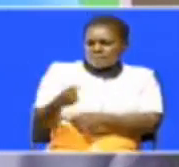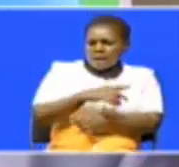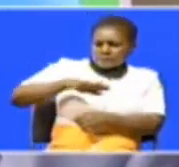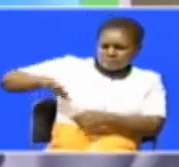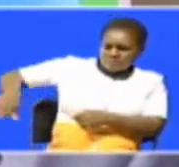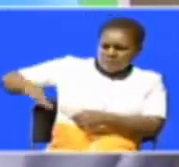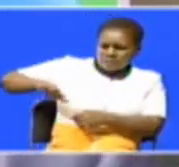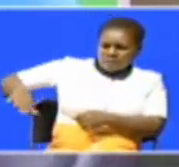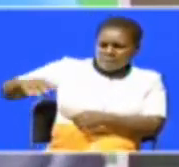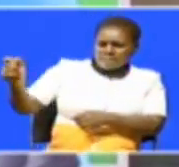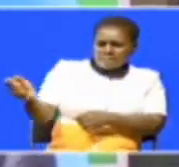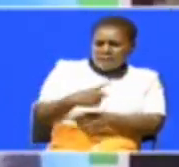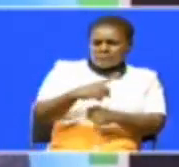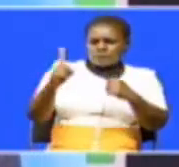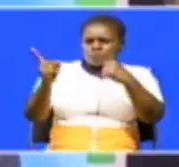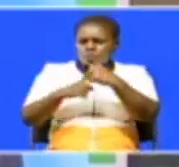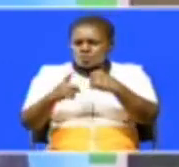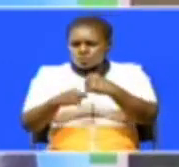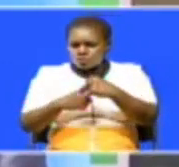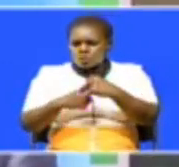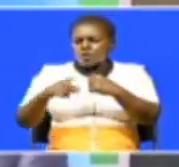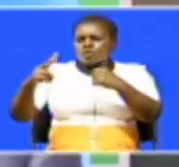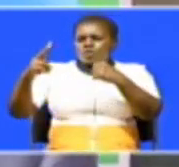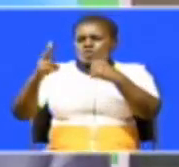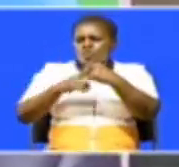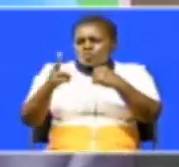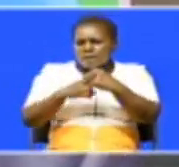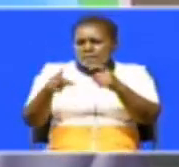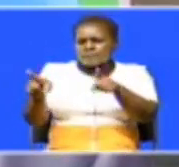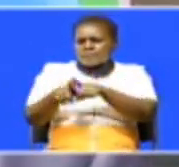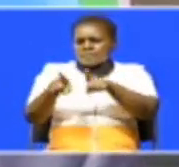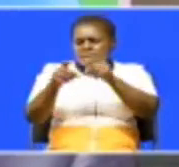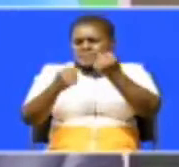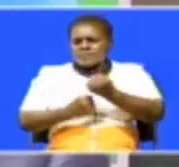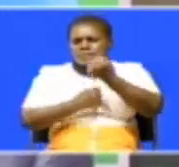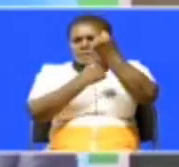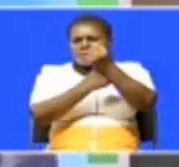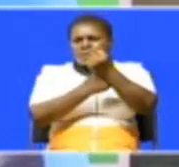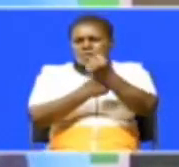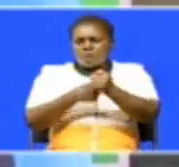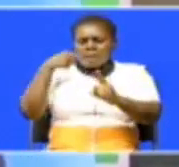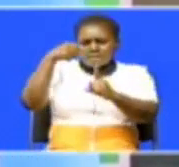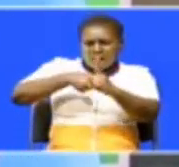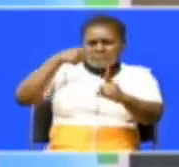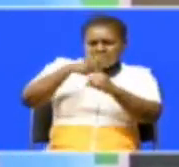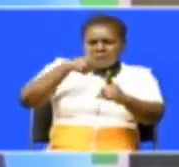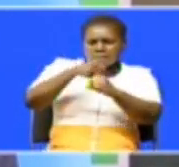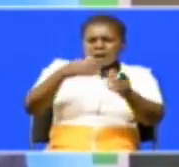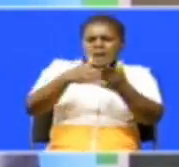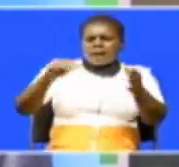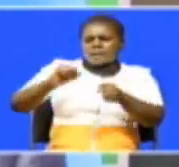arrears for the month of June and July, and also support the fight against